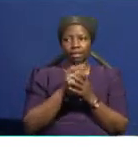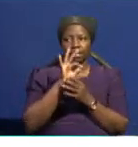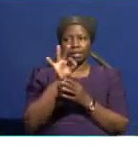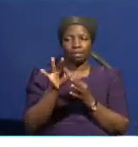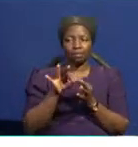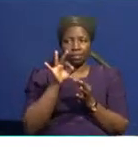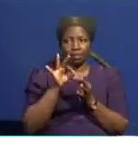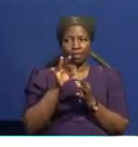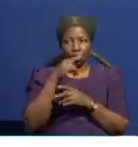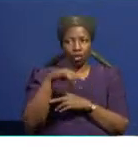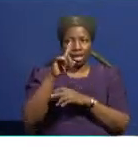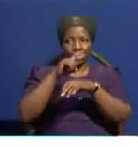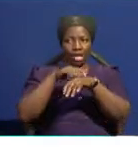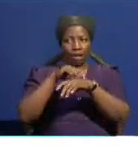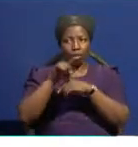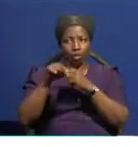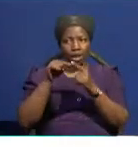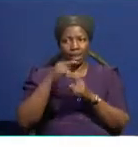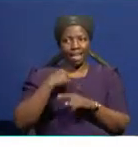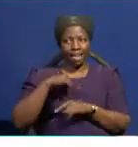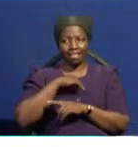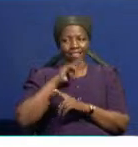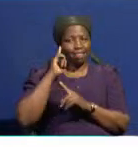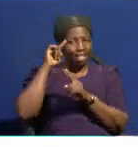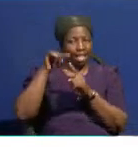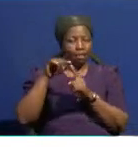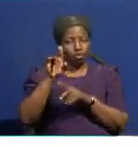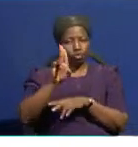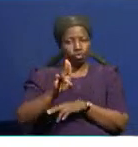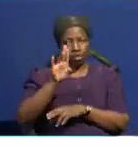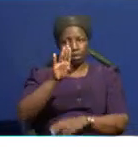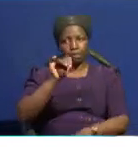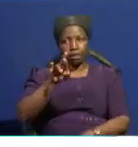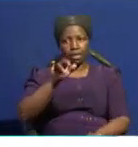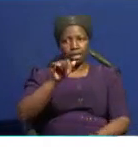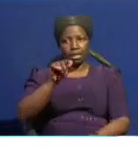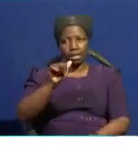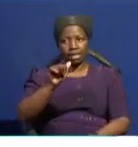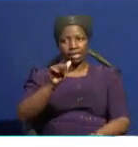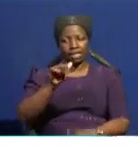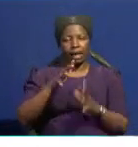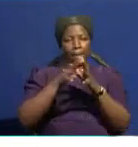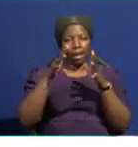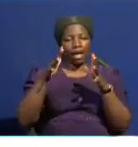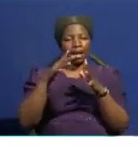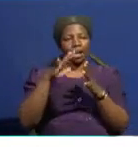This partnership is particularly timely in a time where we seek to leverage Balita's extensive network